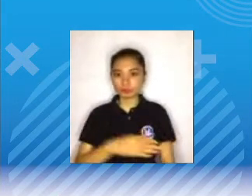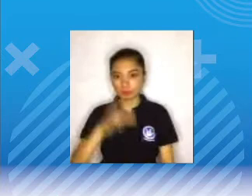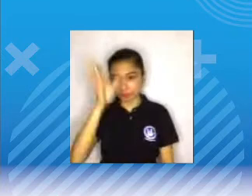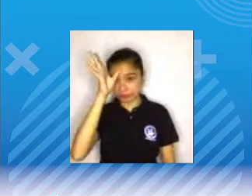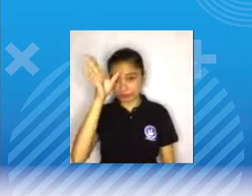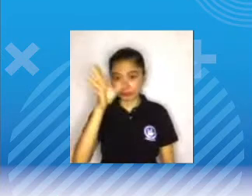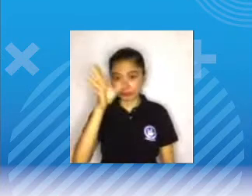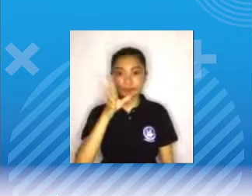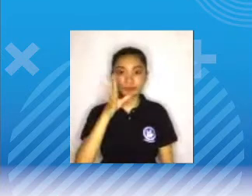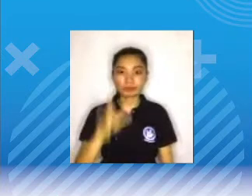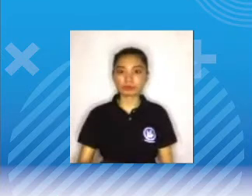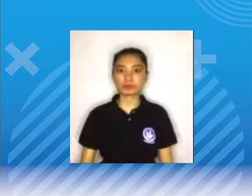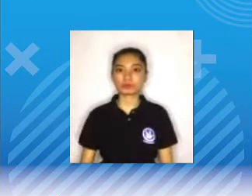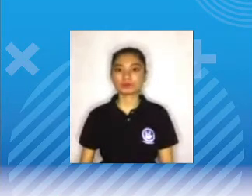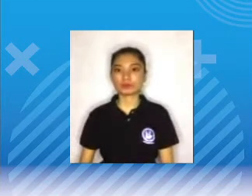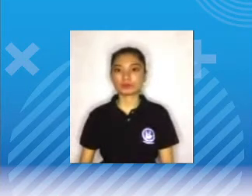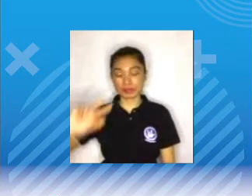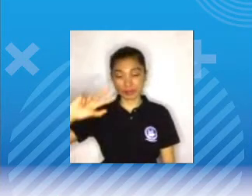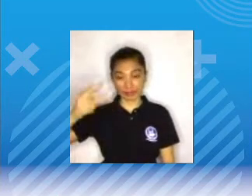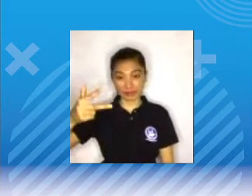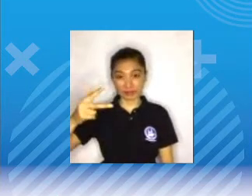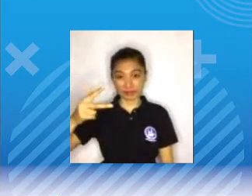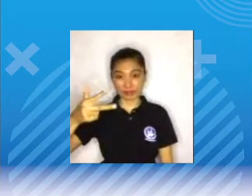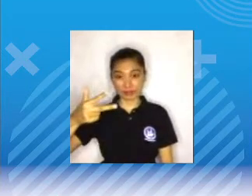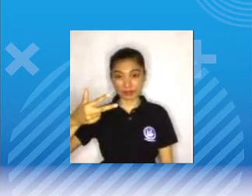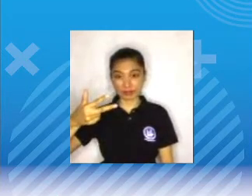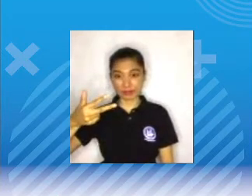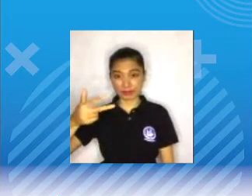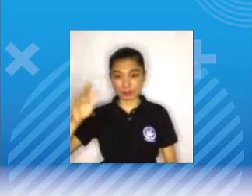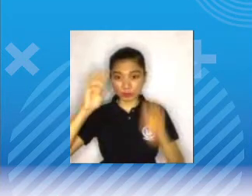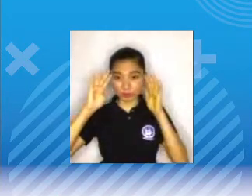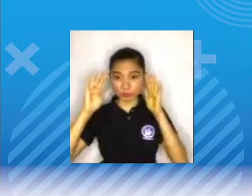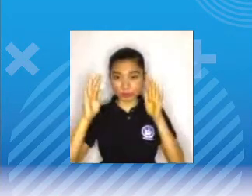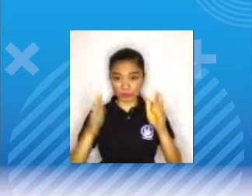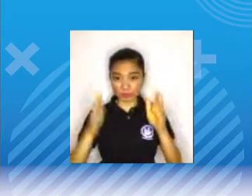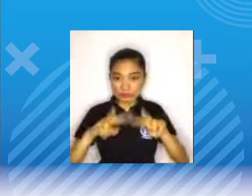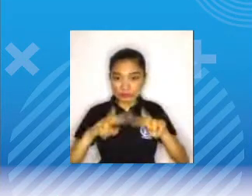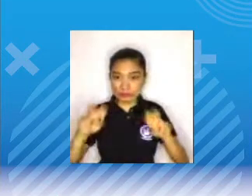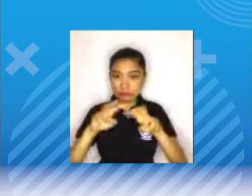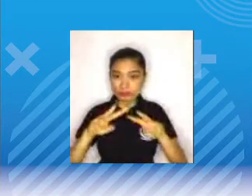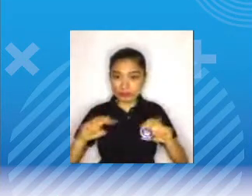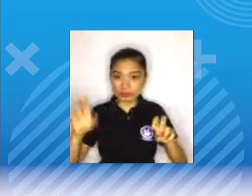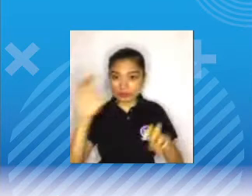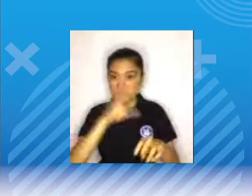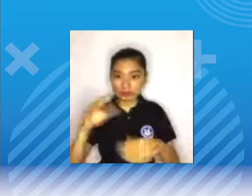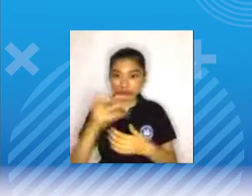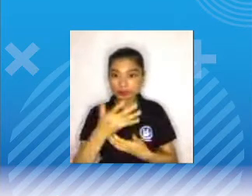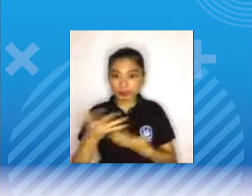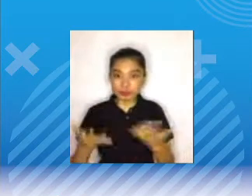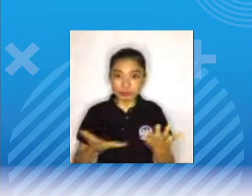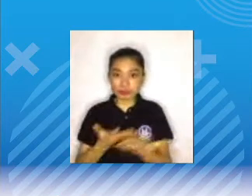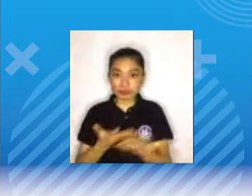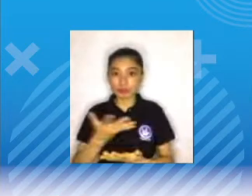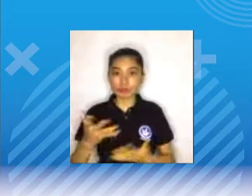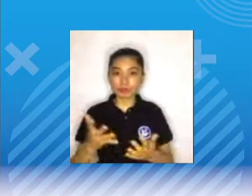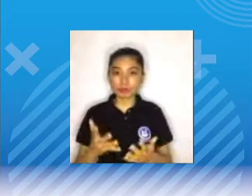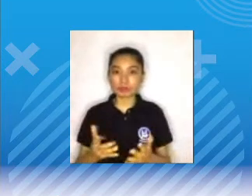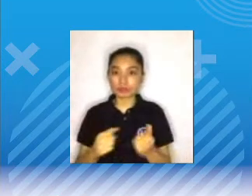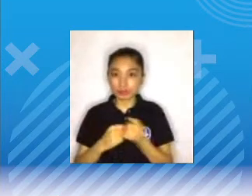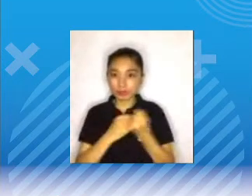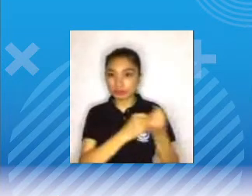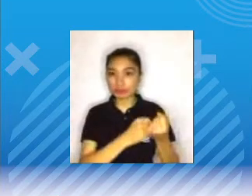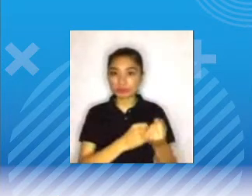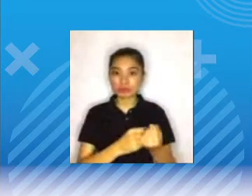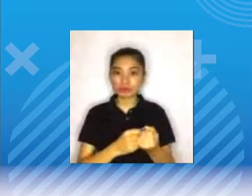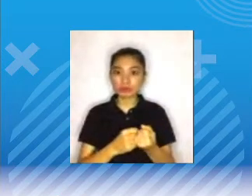Clock, which focuses on providing psychosocial support to students or to learners.